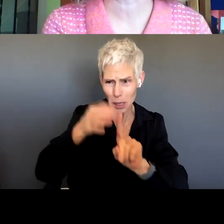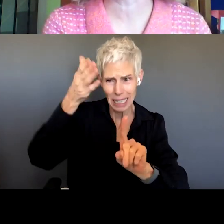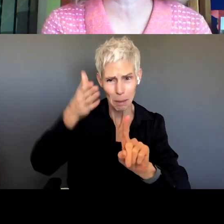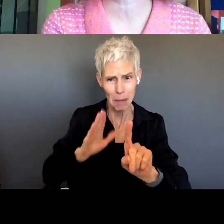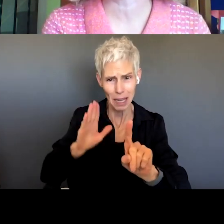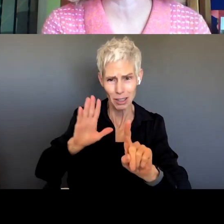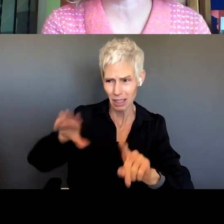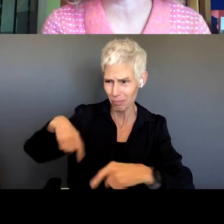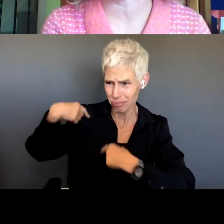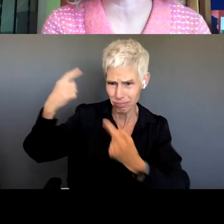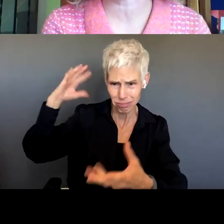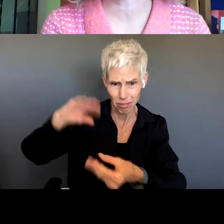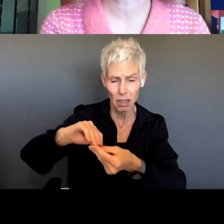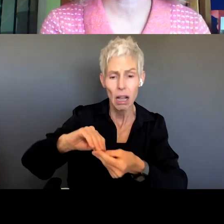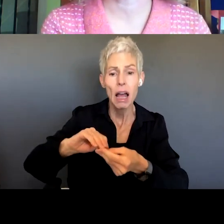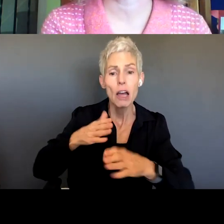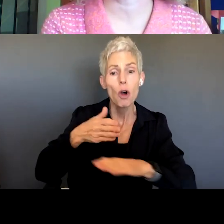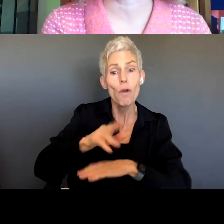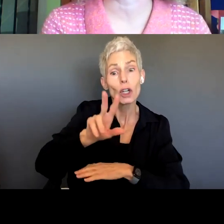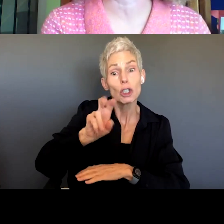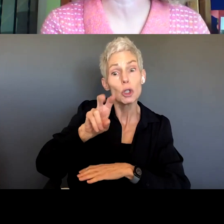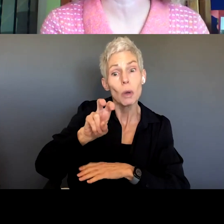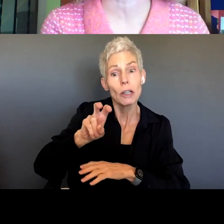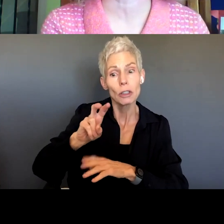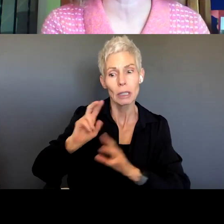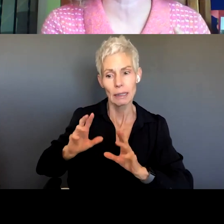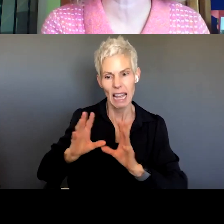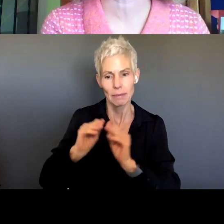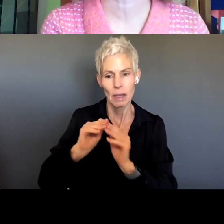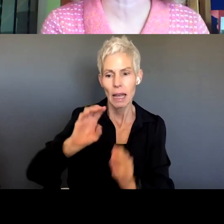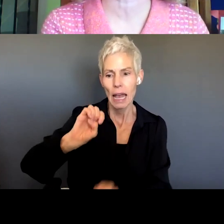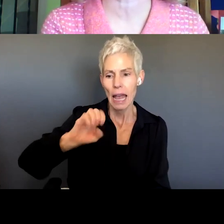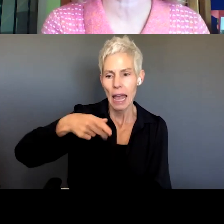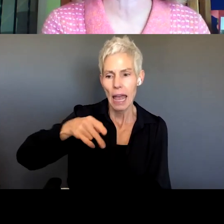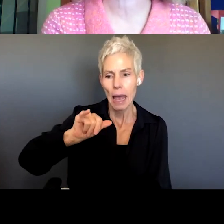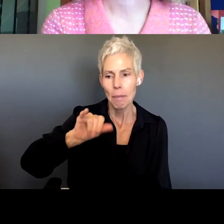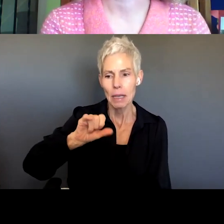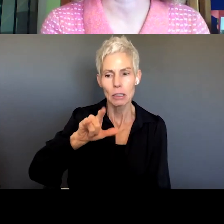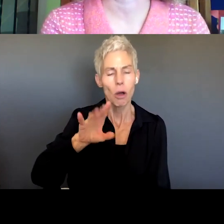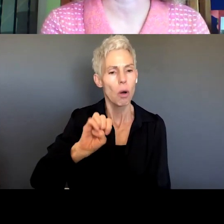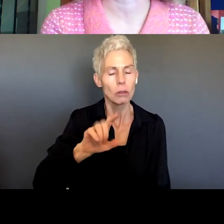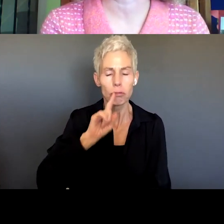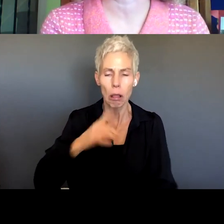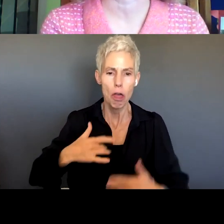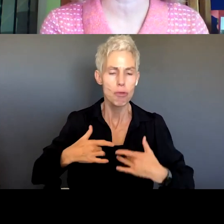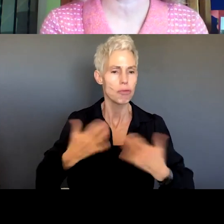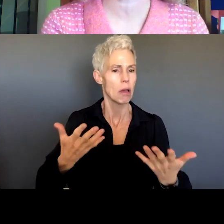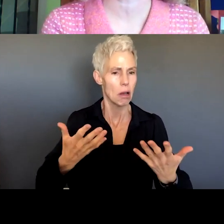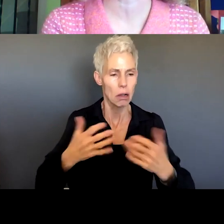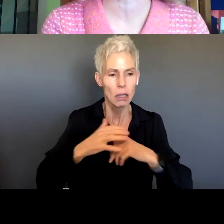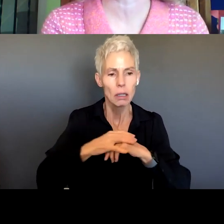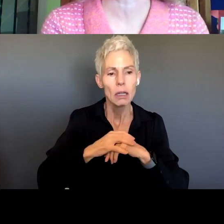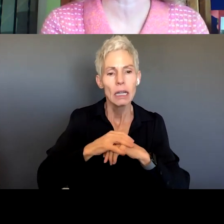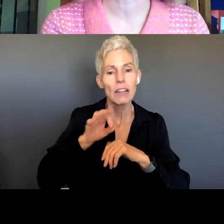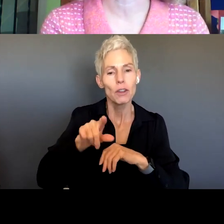over 200 episodes. So just super thrilled about that. And if you have